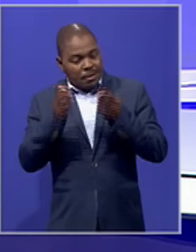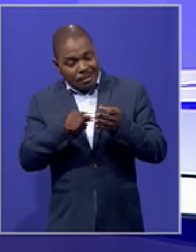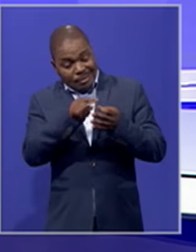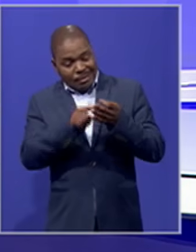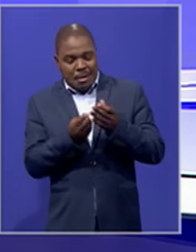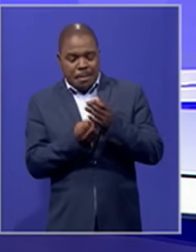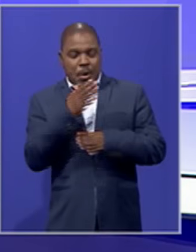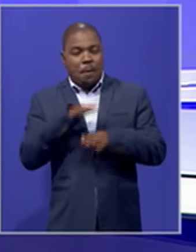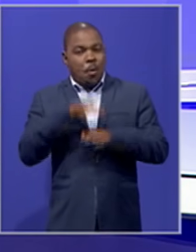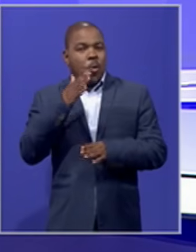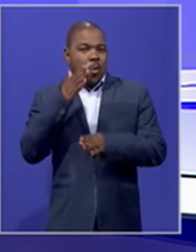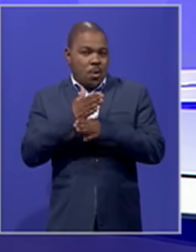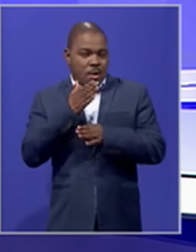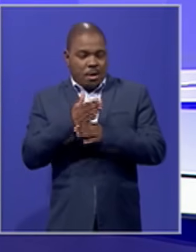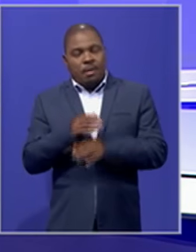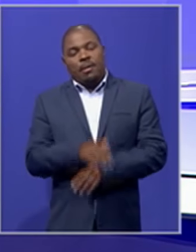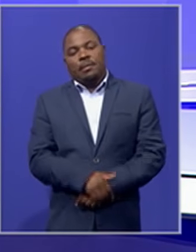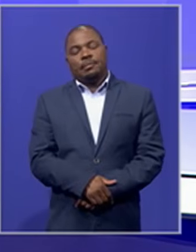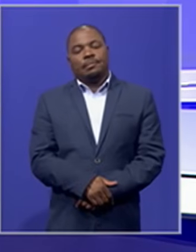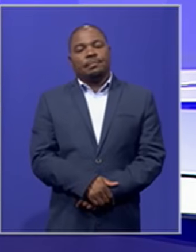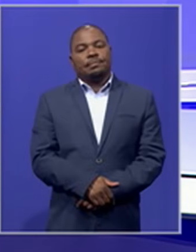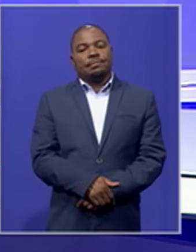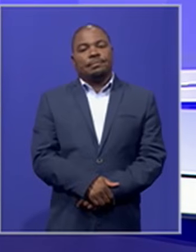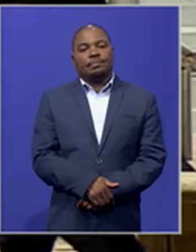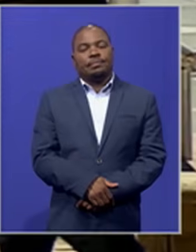e mentši mo kotareng ye.